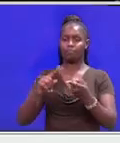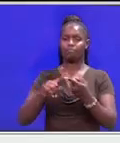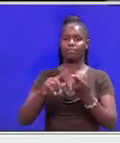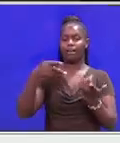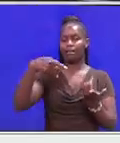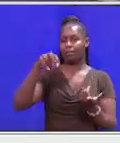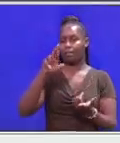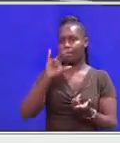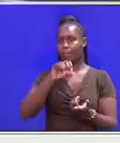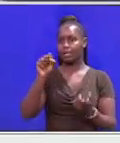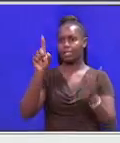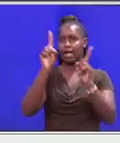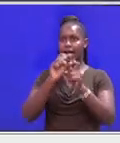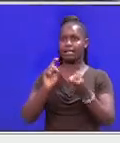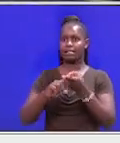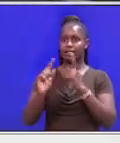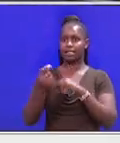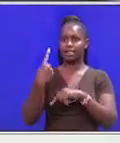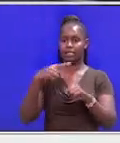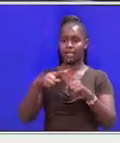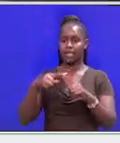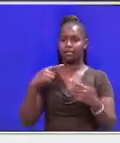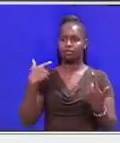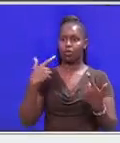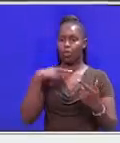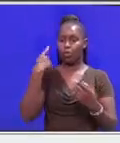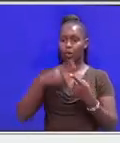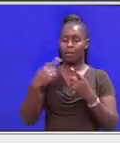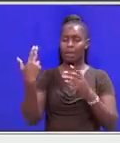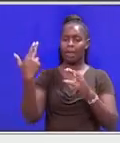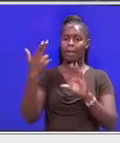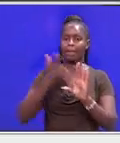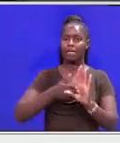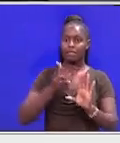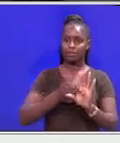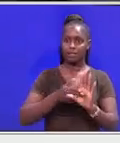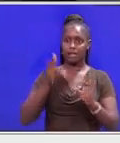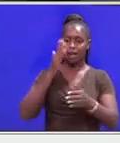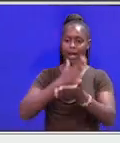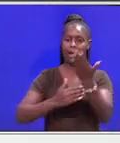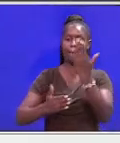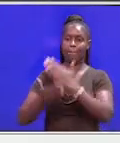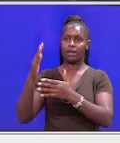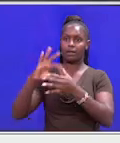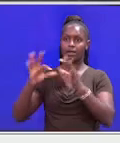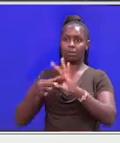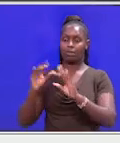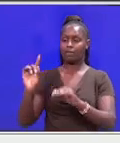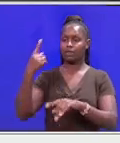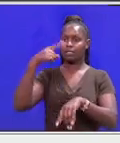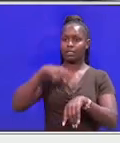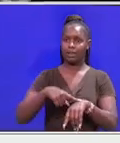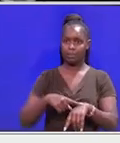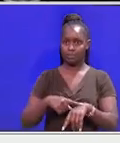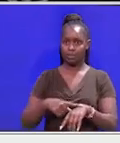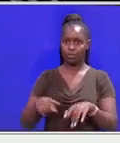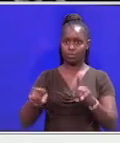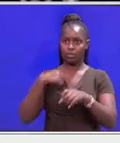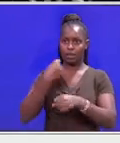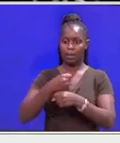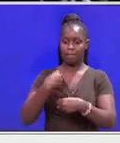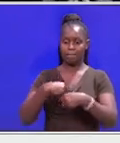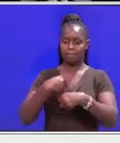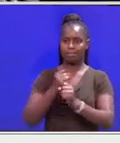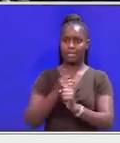Games, as Kenya's para-cyclists will be participating at the Paralympics for the first time. Initially, Ireri made history as